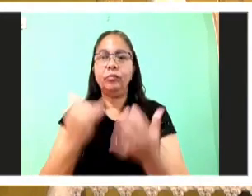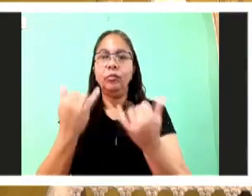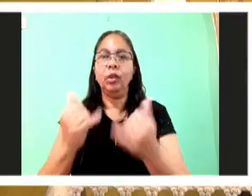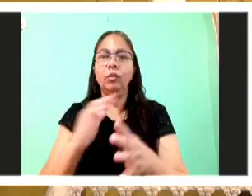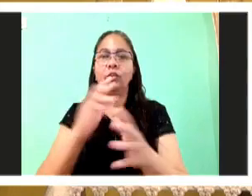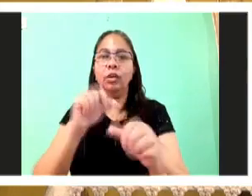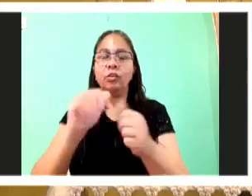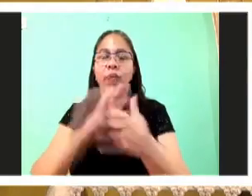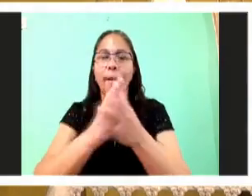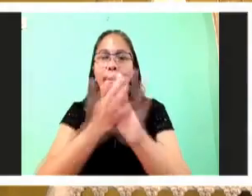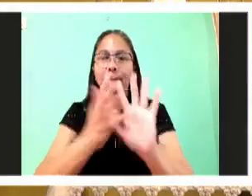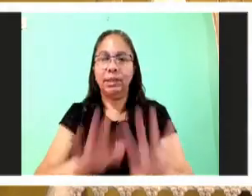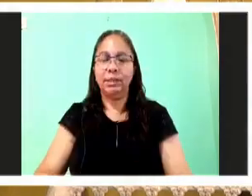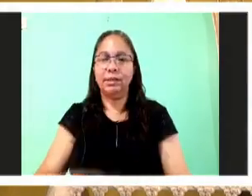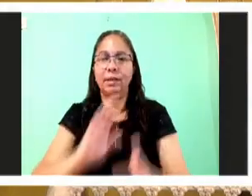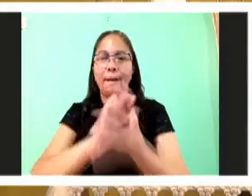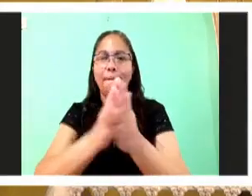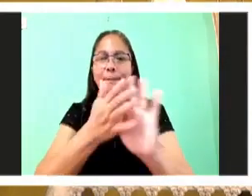of peace.